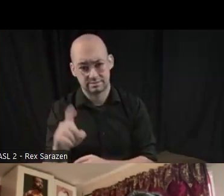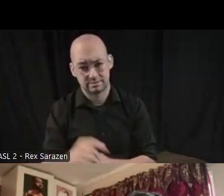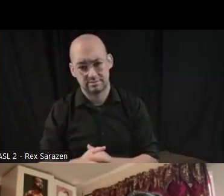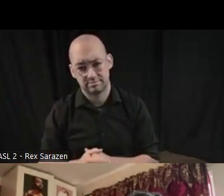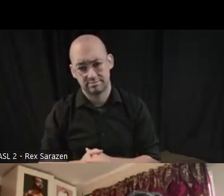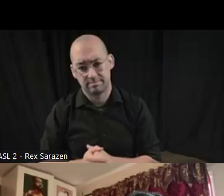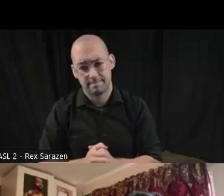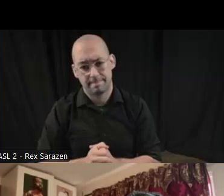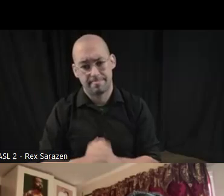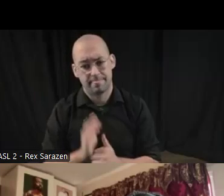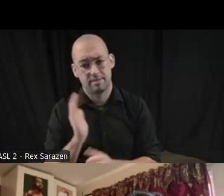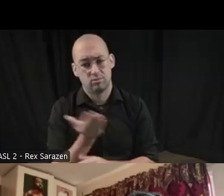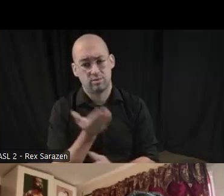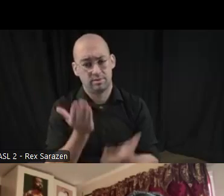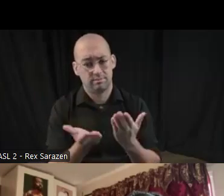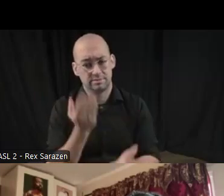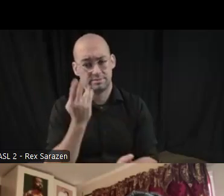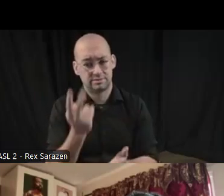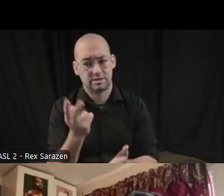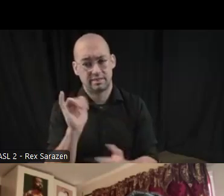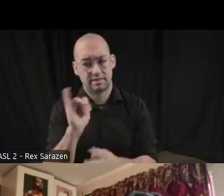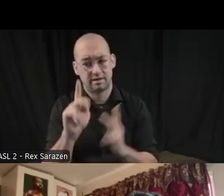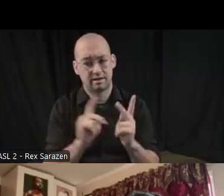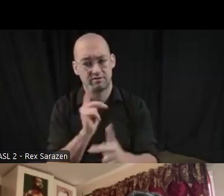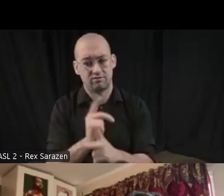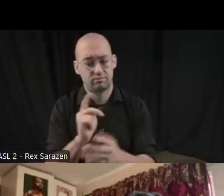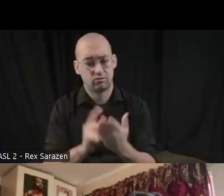So we're probably going to see that those types of programs